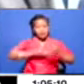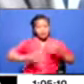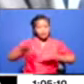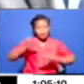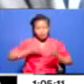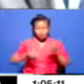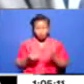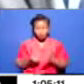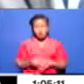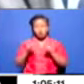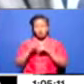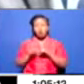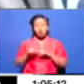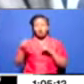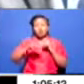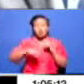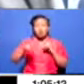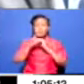a country that